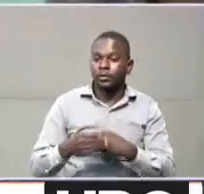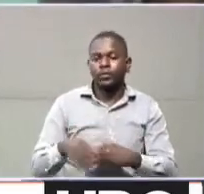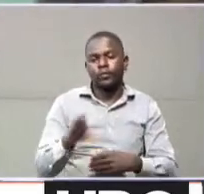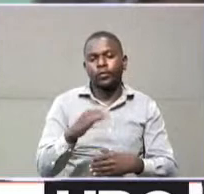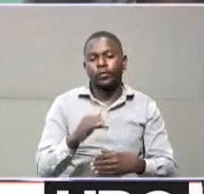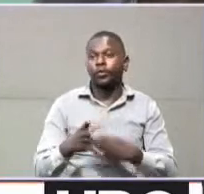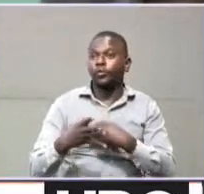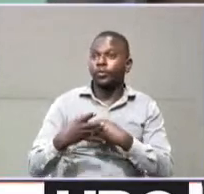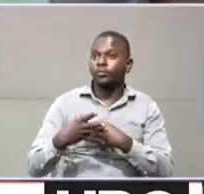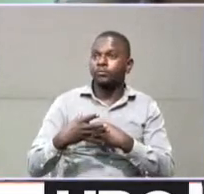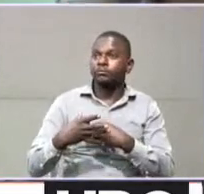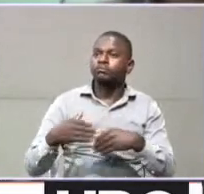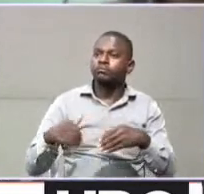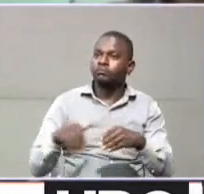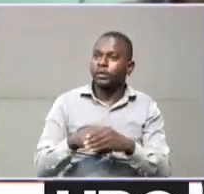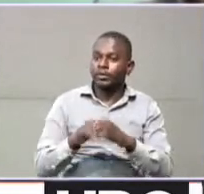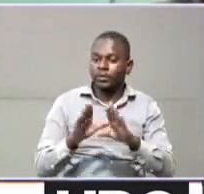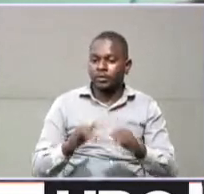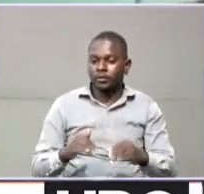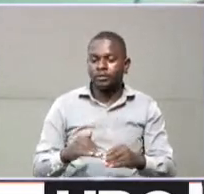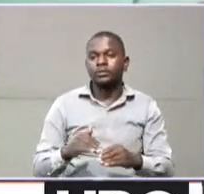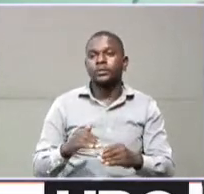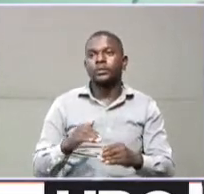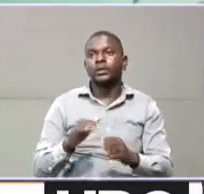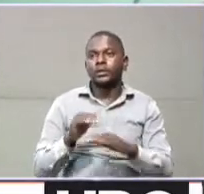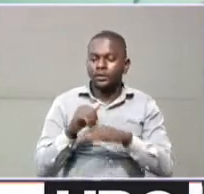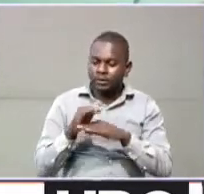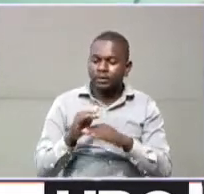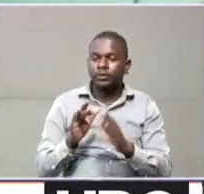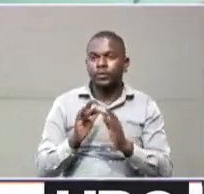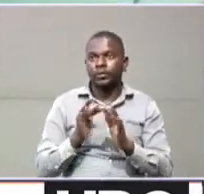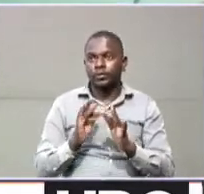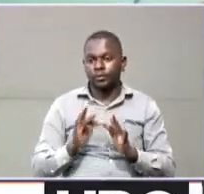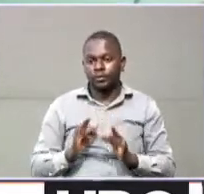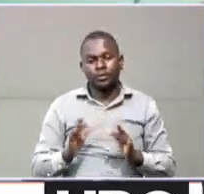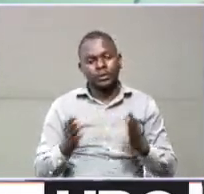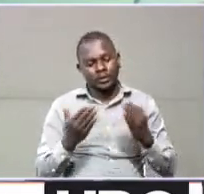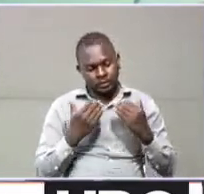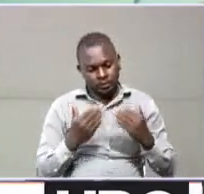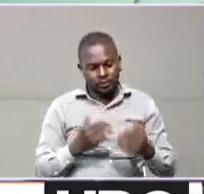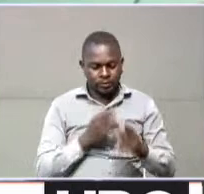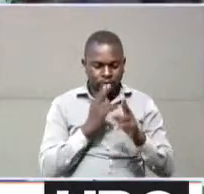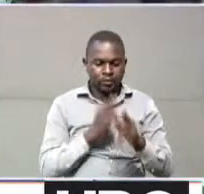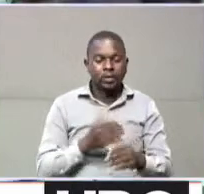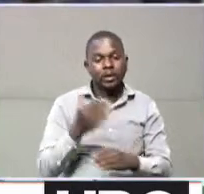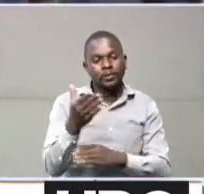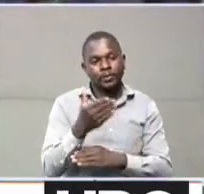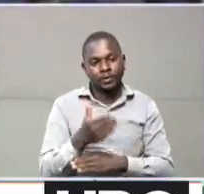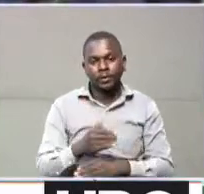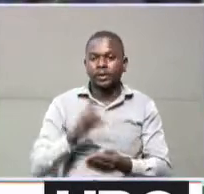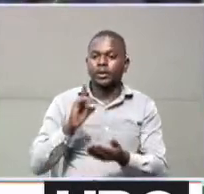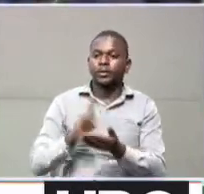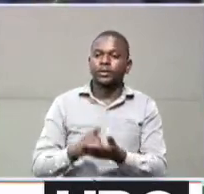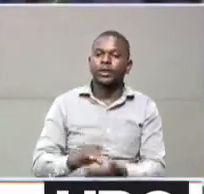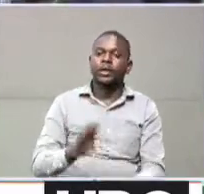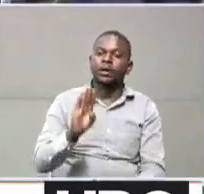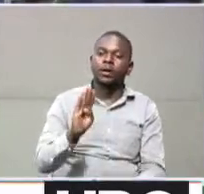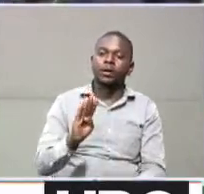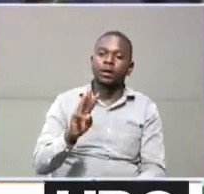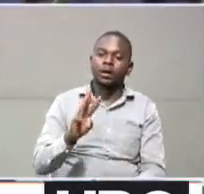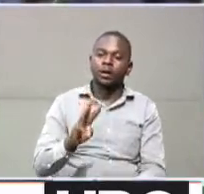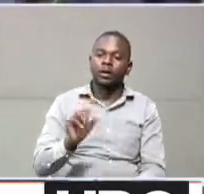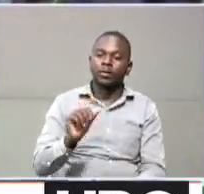members hard and soft copy updated copies yeah thank you minister yes dr weiniker